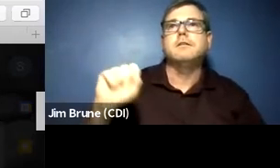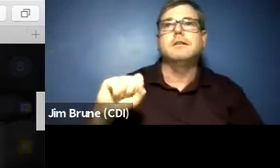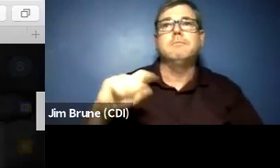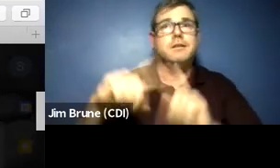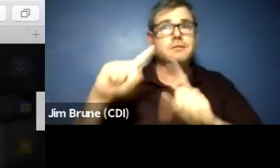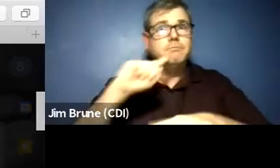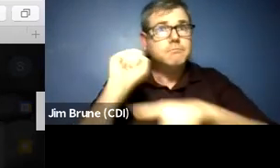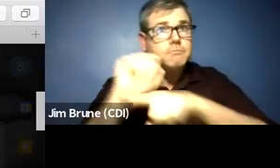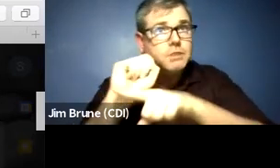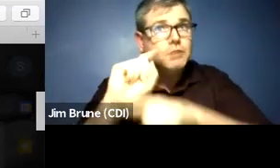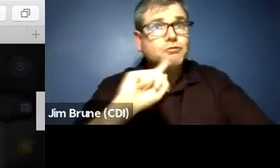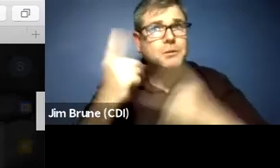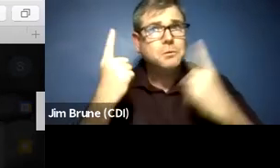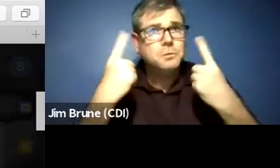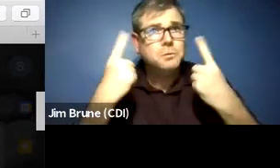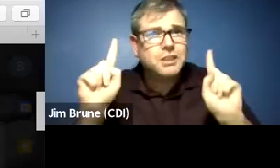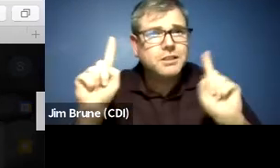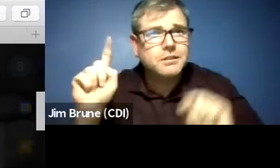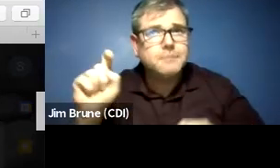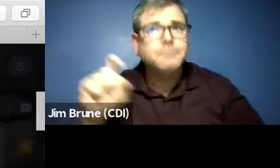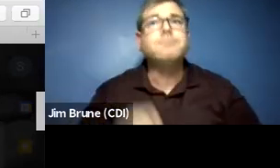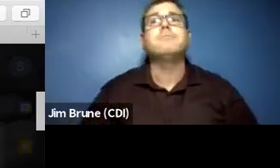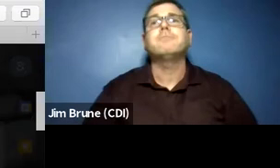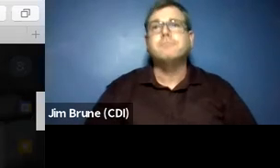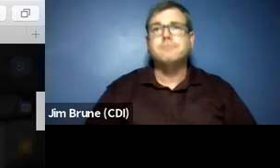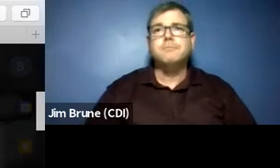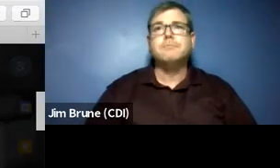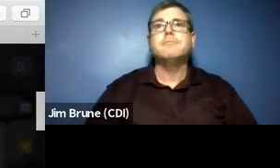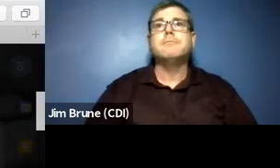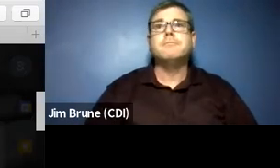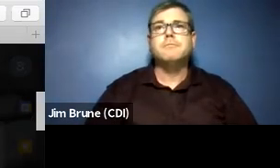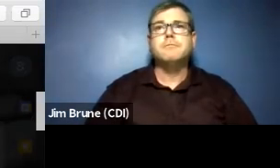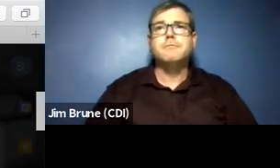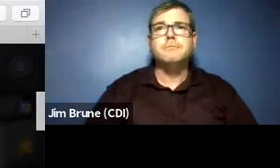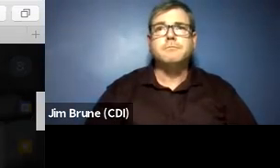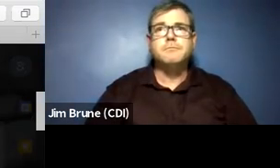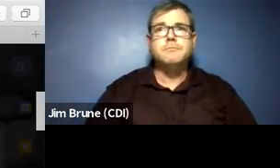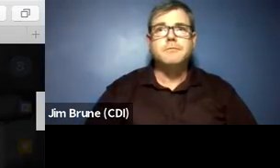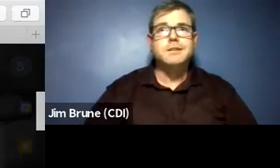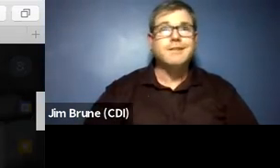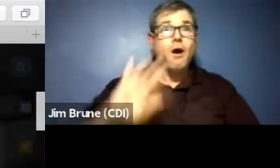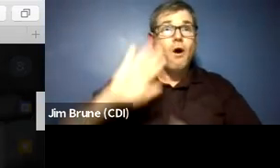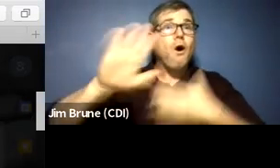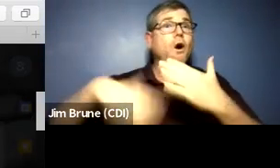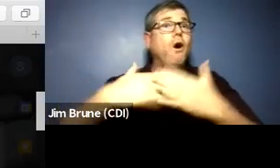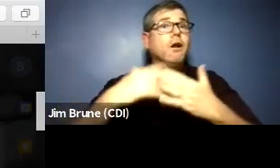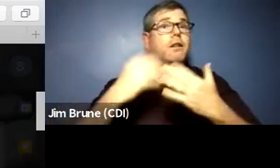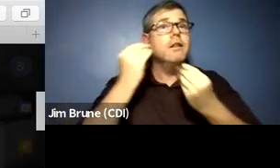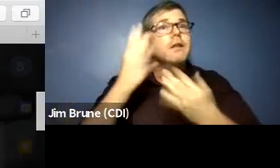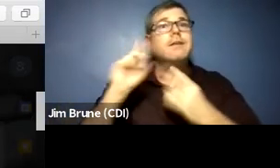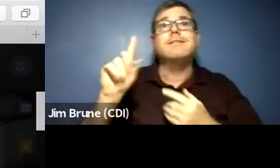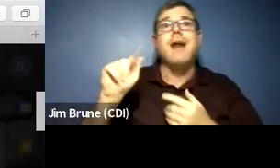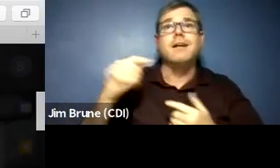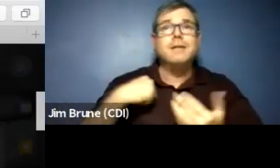what it says? And one of the main things that they made sure to do was to use